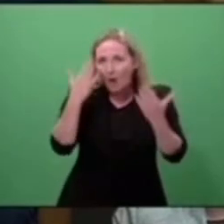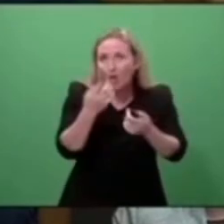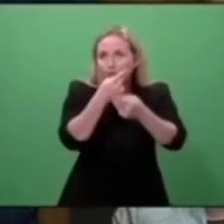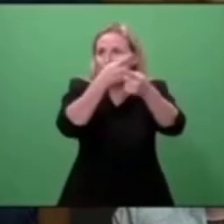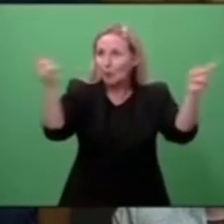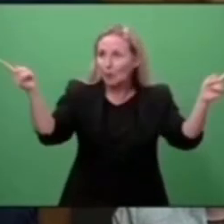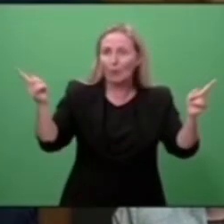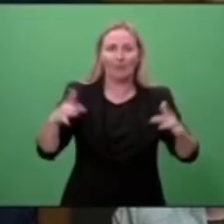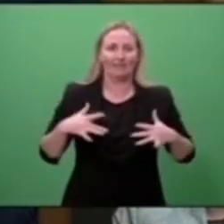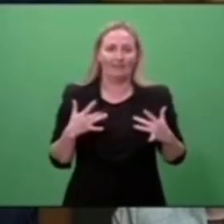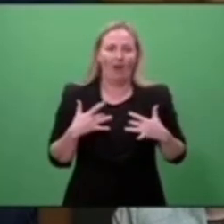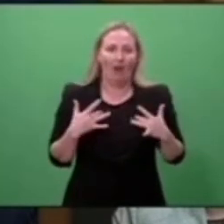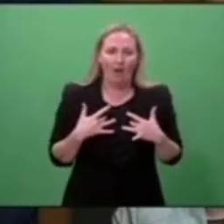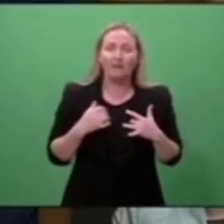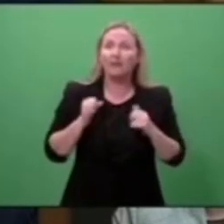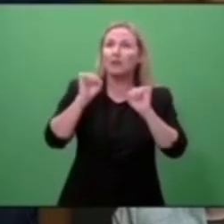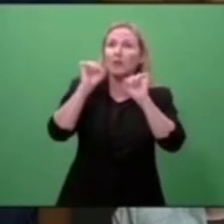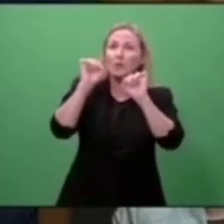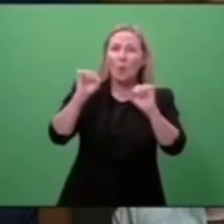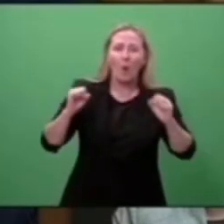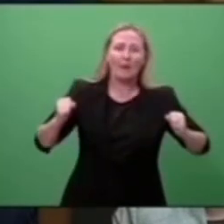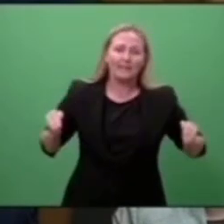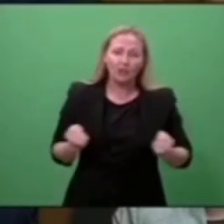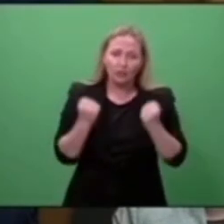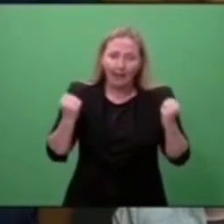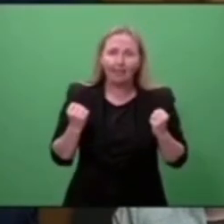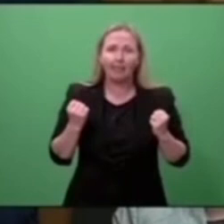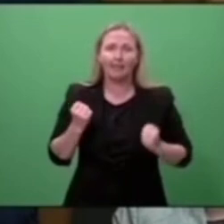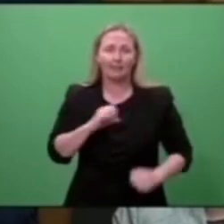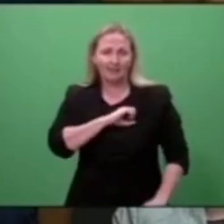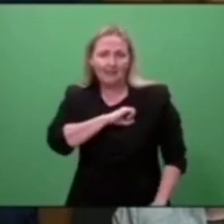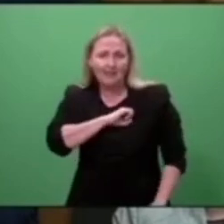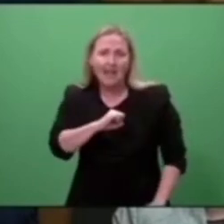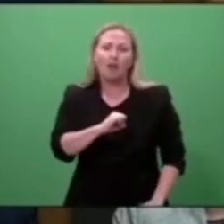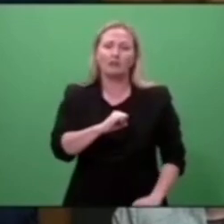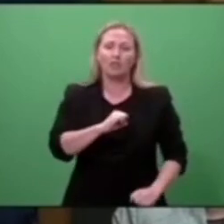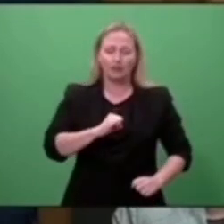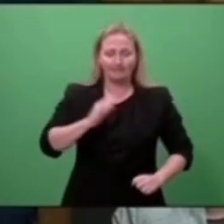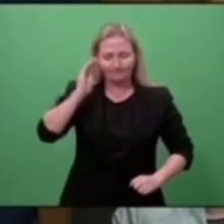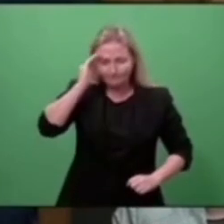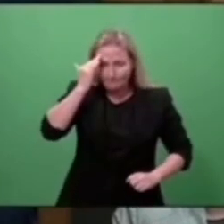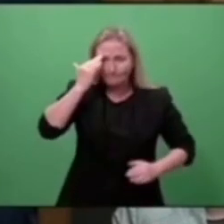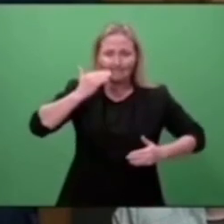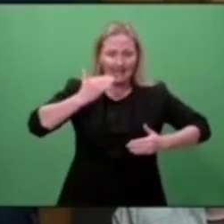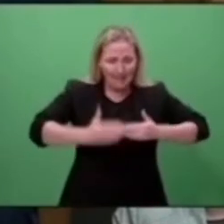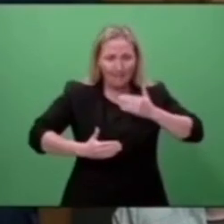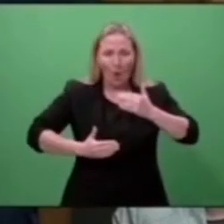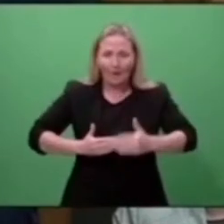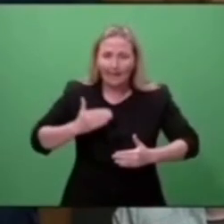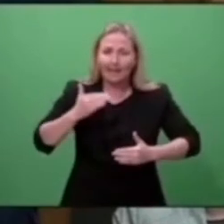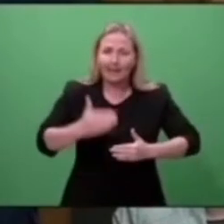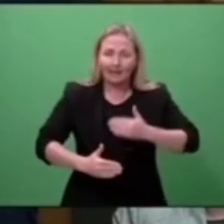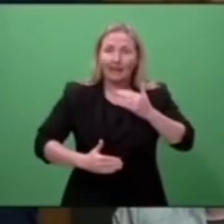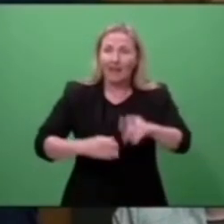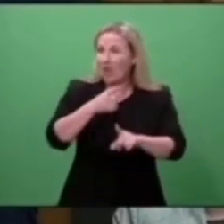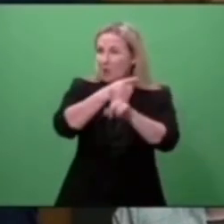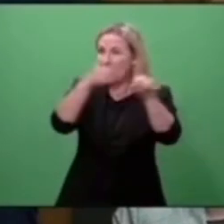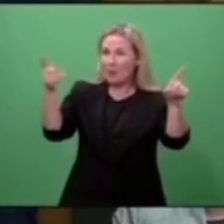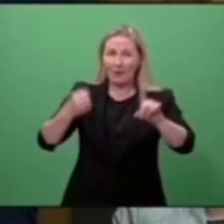your courage and your perseverance. How long and hard you have fought.